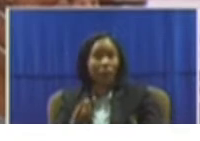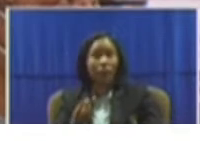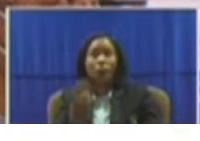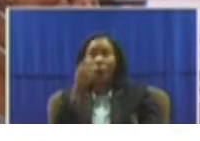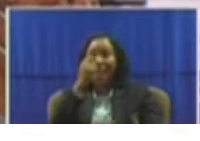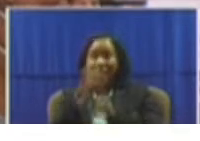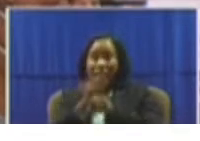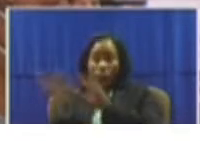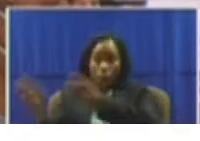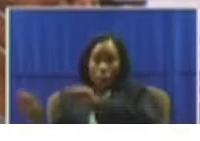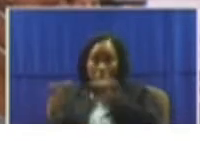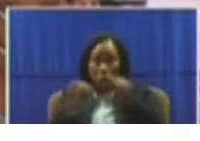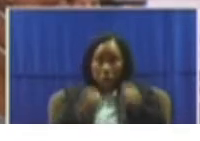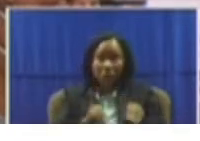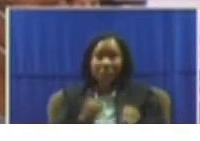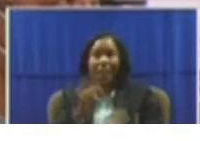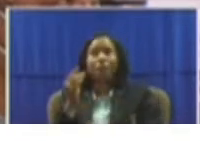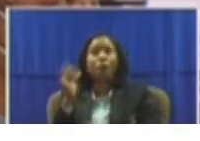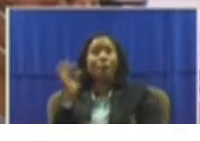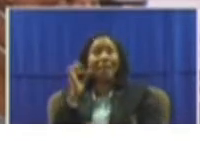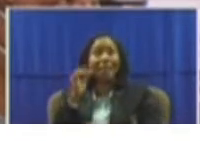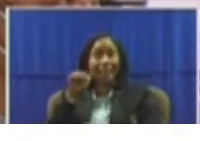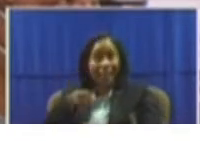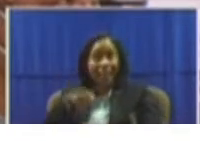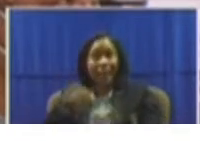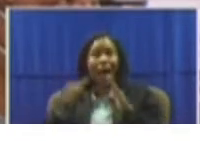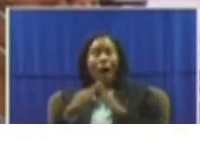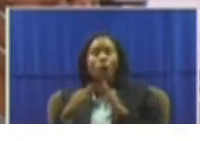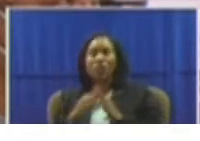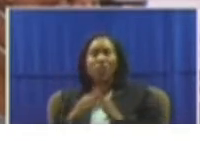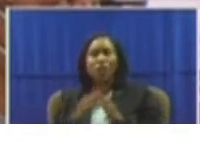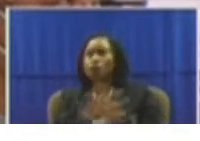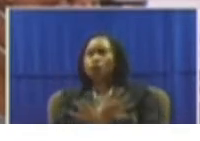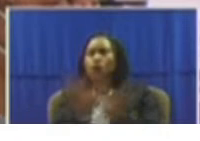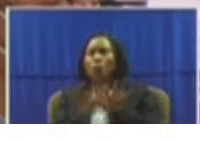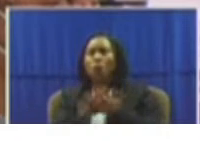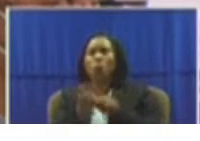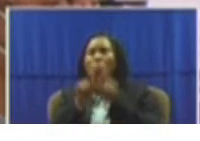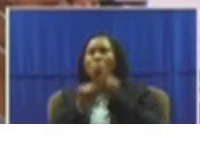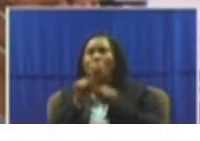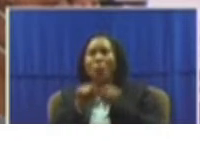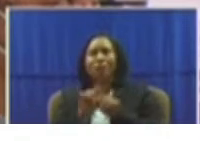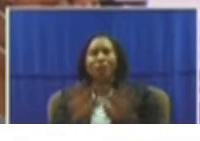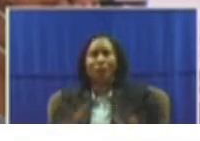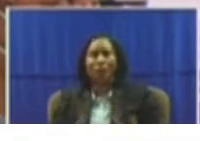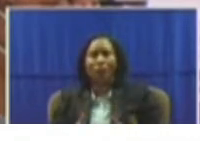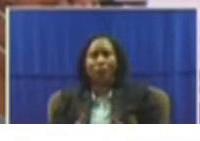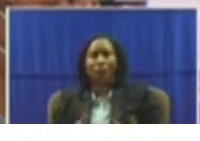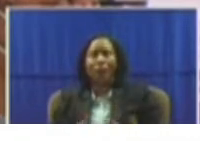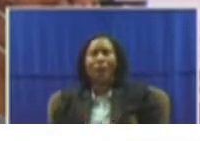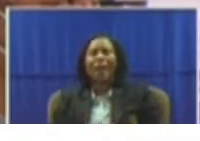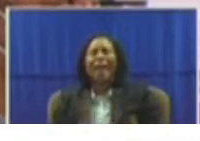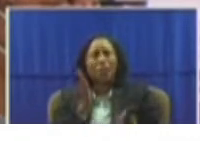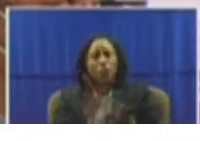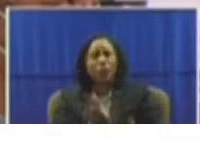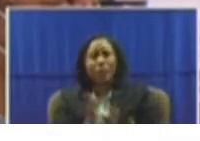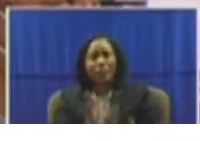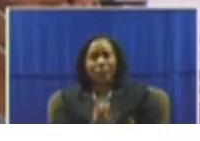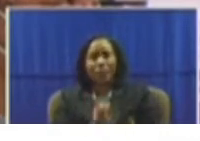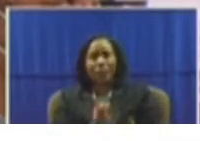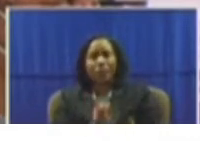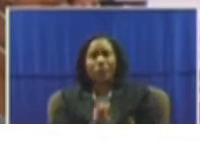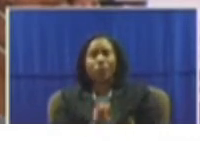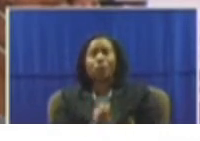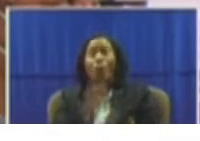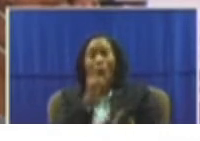it to the House and not past aspersions. In fact, to be honest,